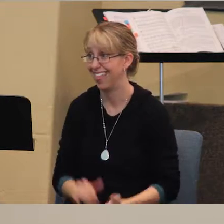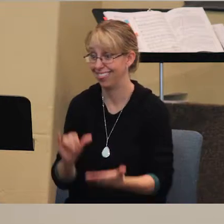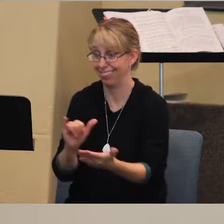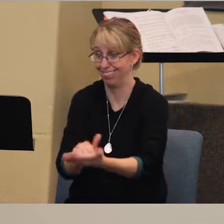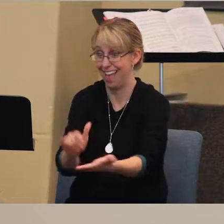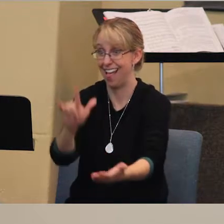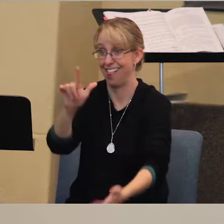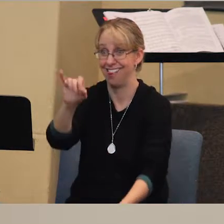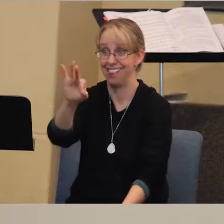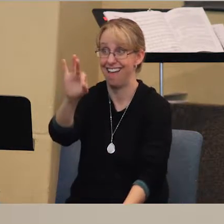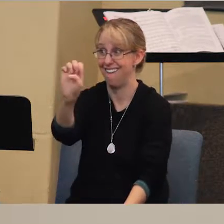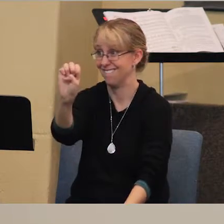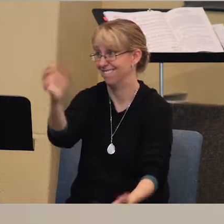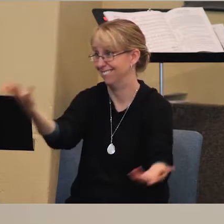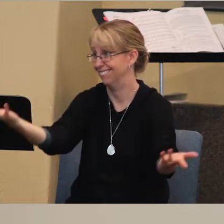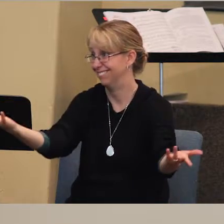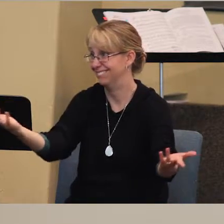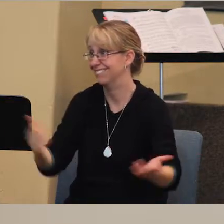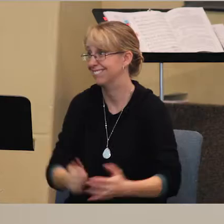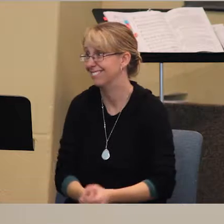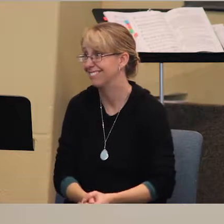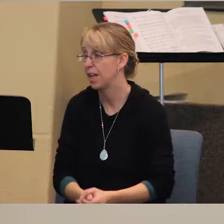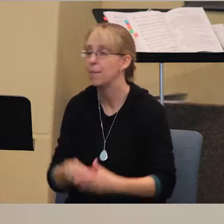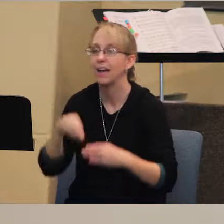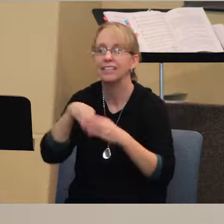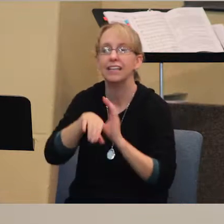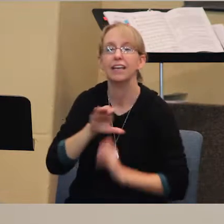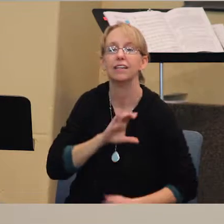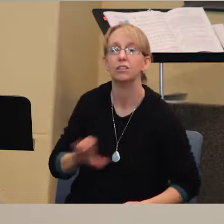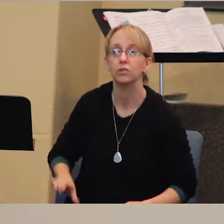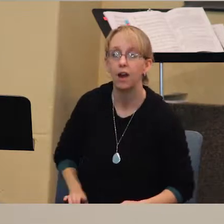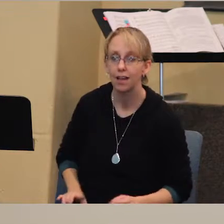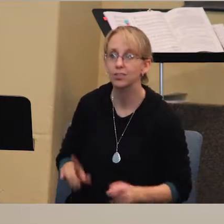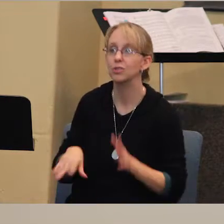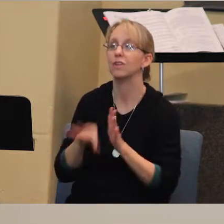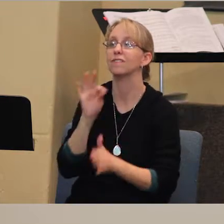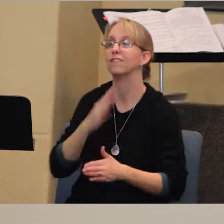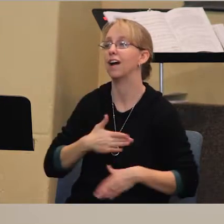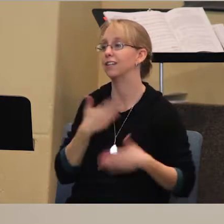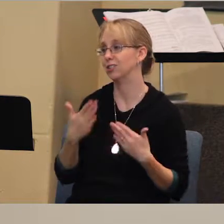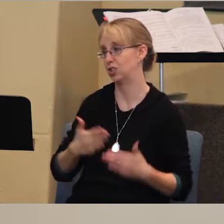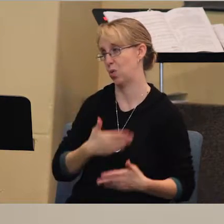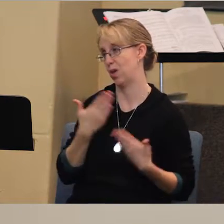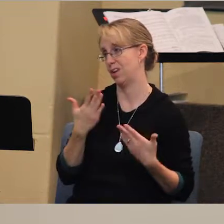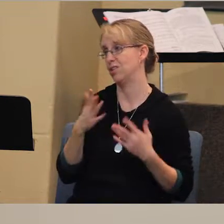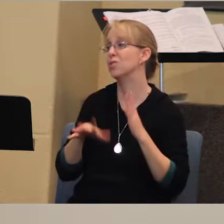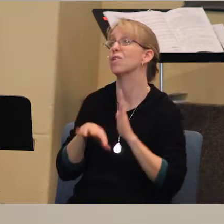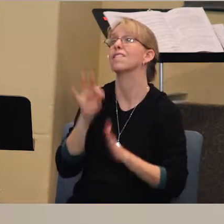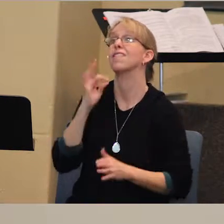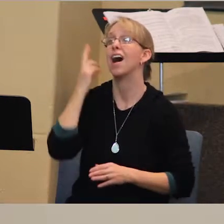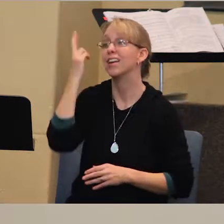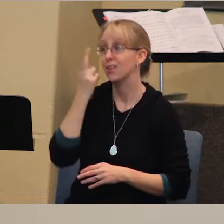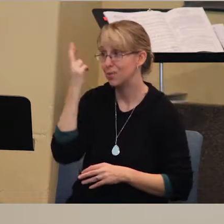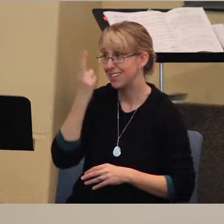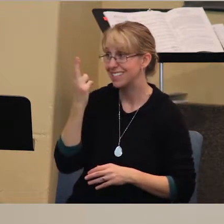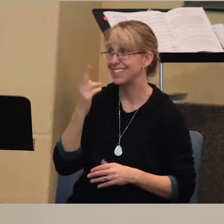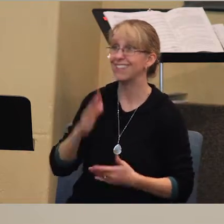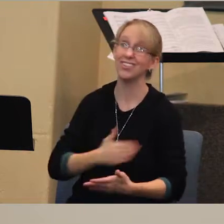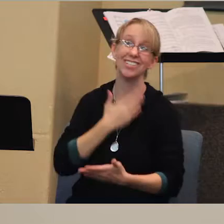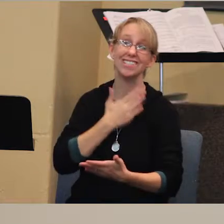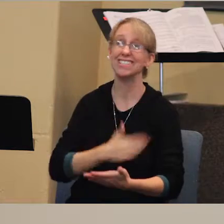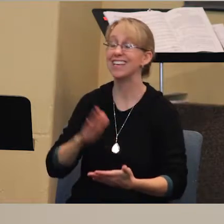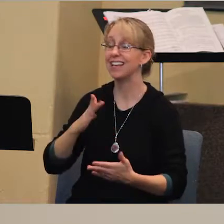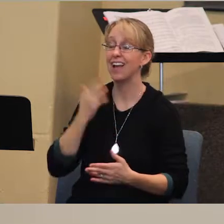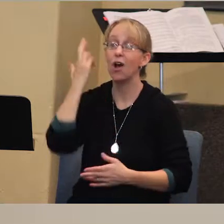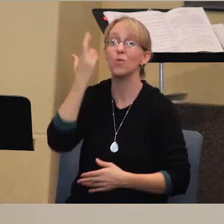life. But God said, in Christ, you can find joy. You can find a reason for rejoicing, a reason for singing, a reason